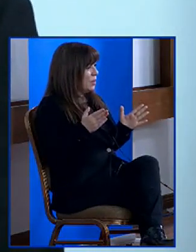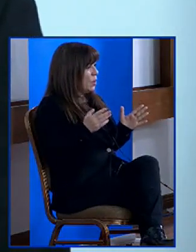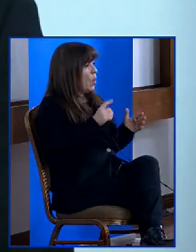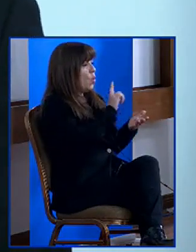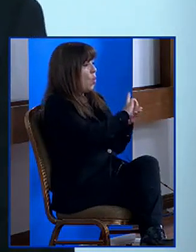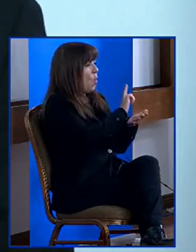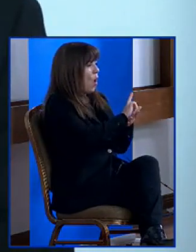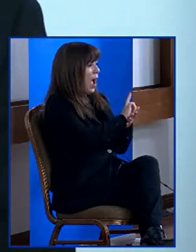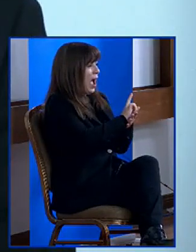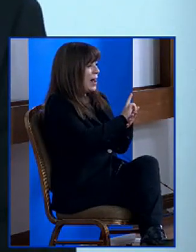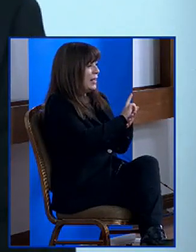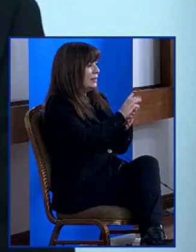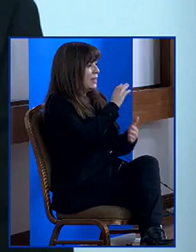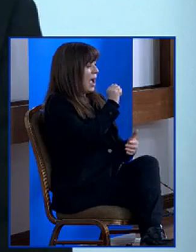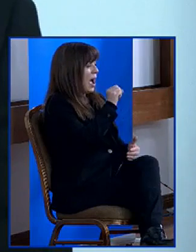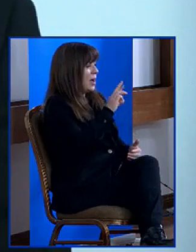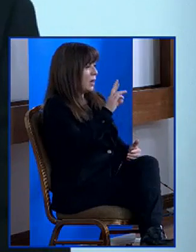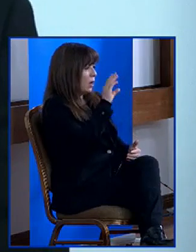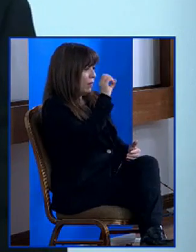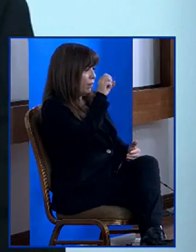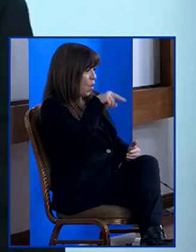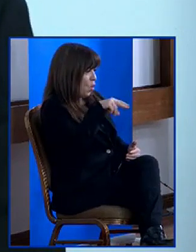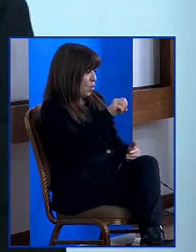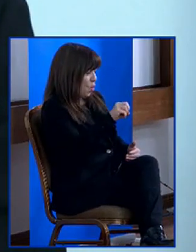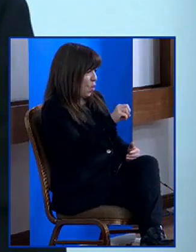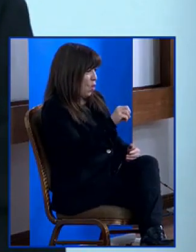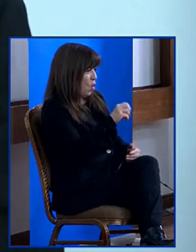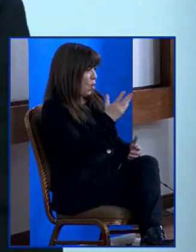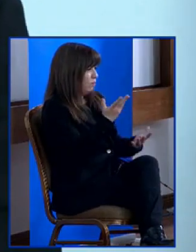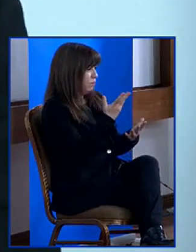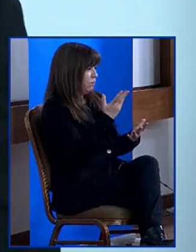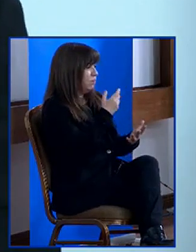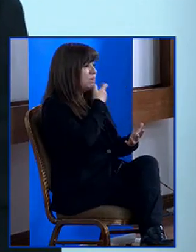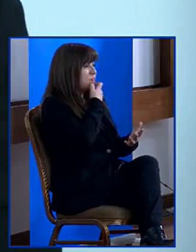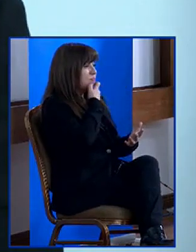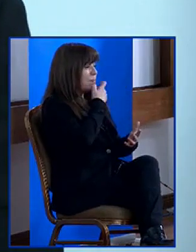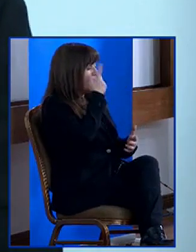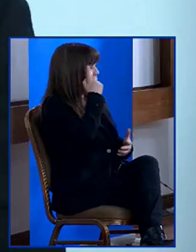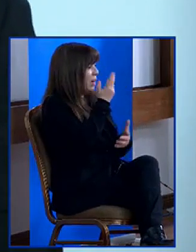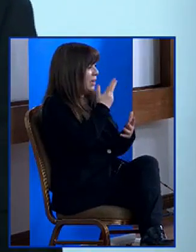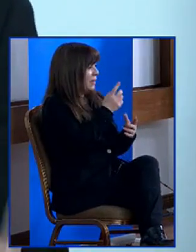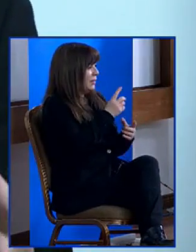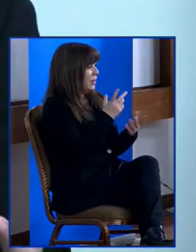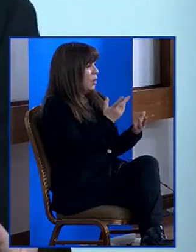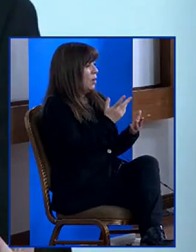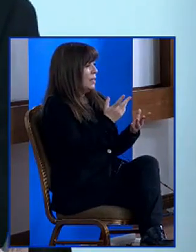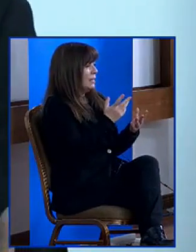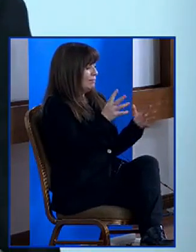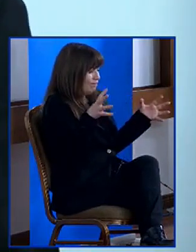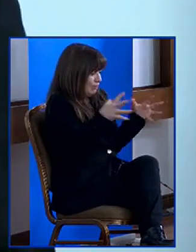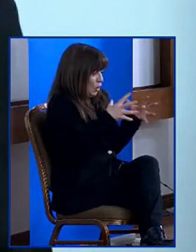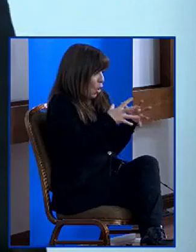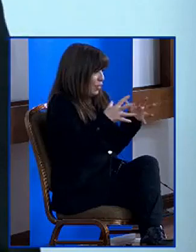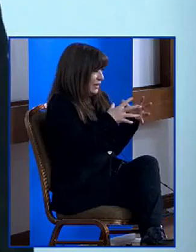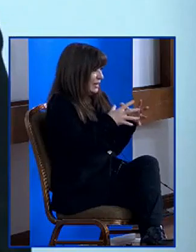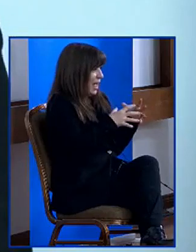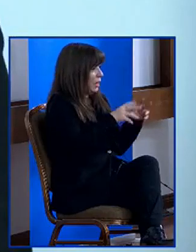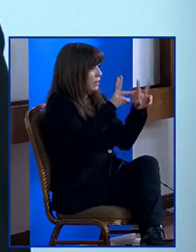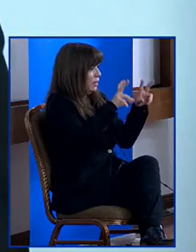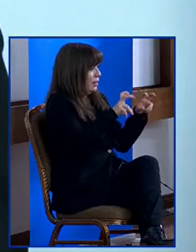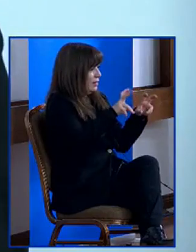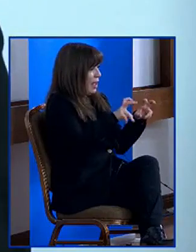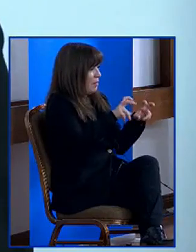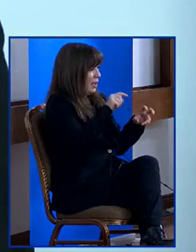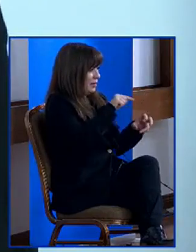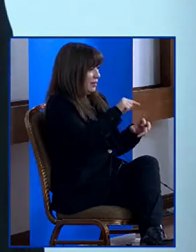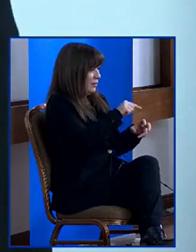And again, this has knock-on consequences because it means we're emitting more carbon. The world as a whole was